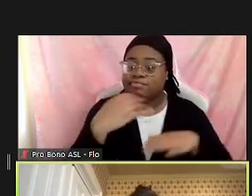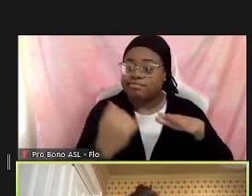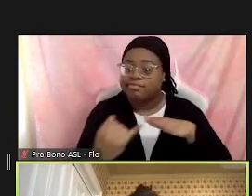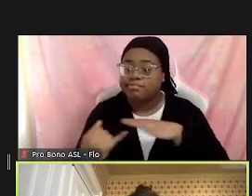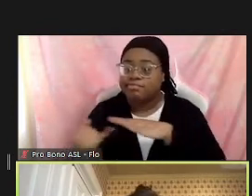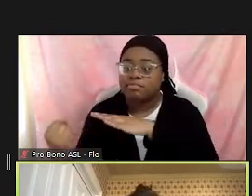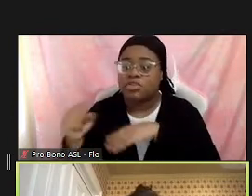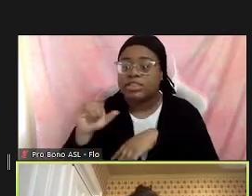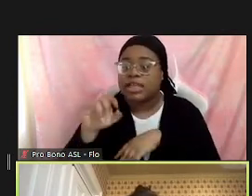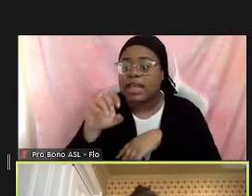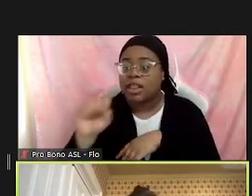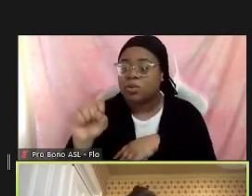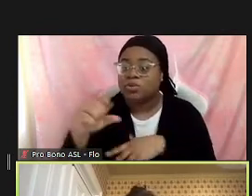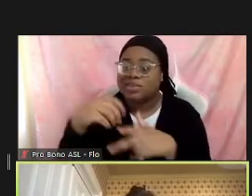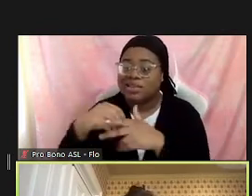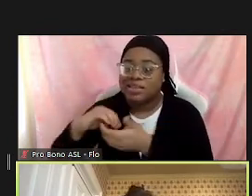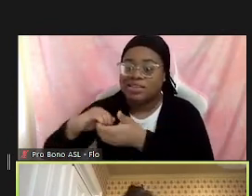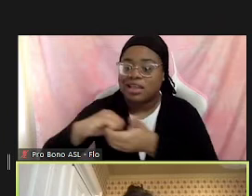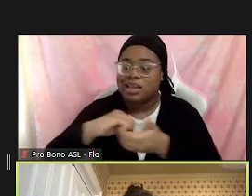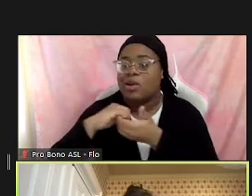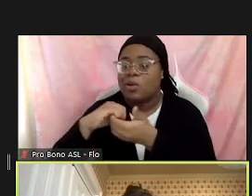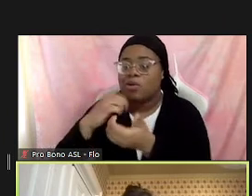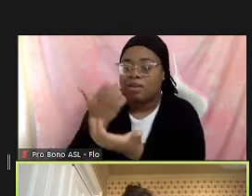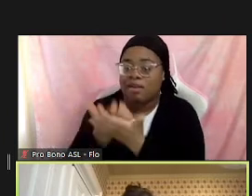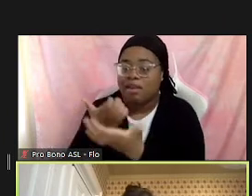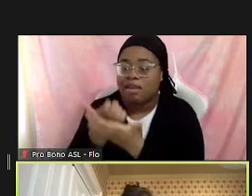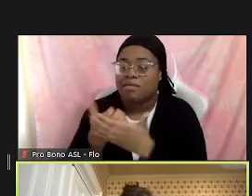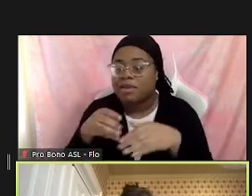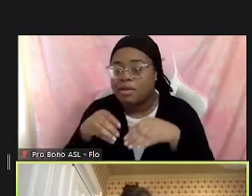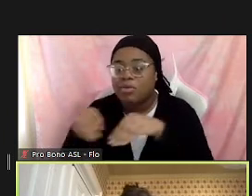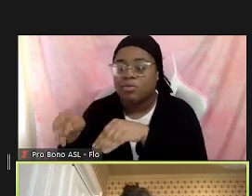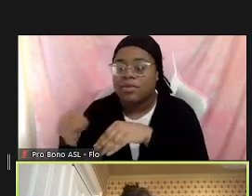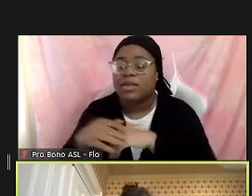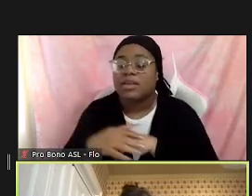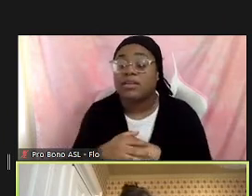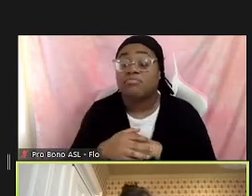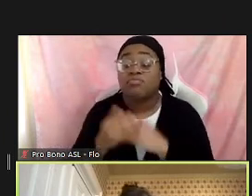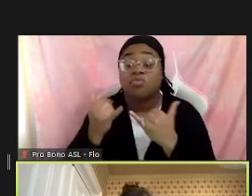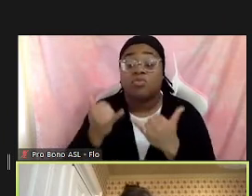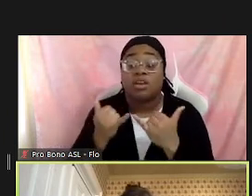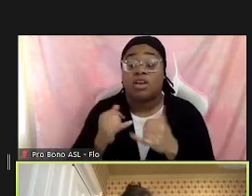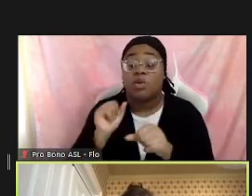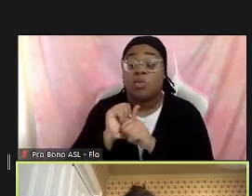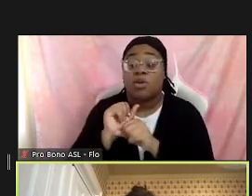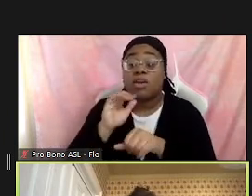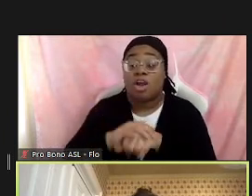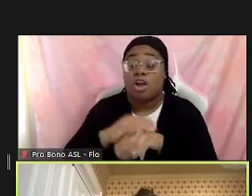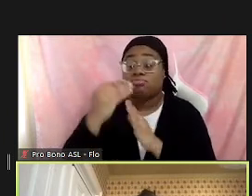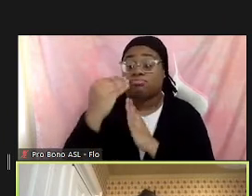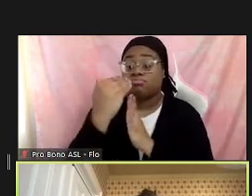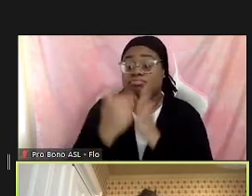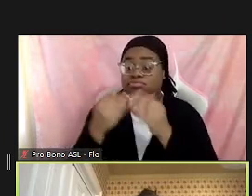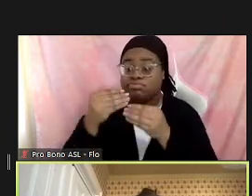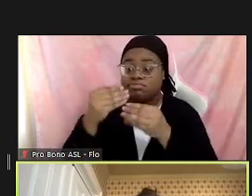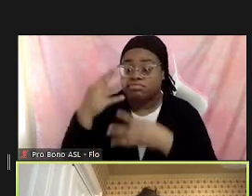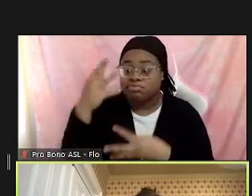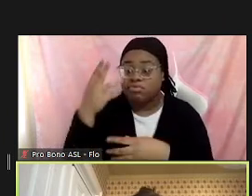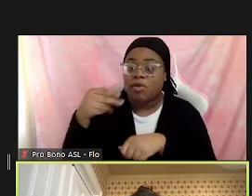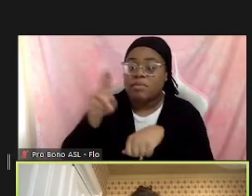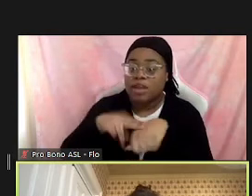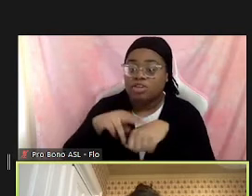economy movement. So this year, we're working on a directory of national creative